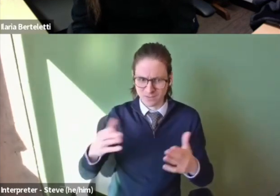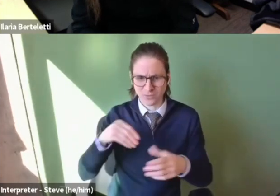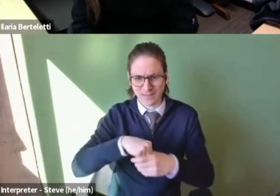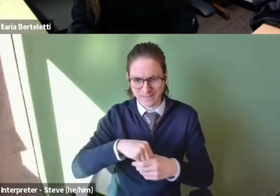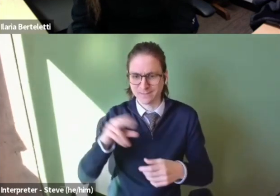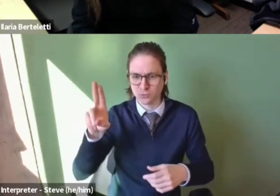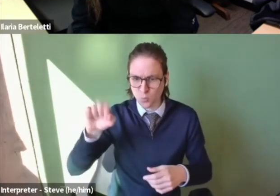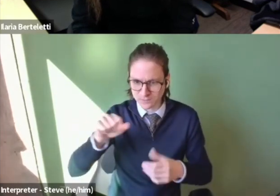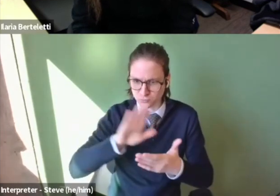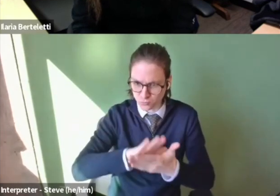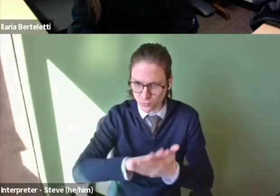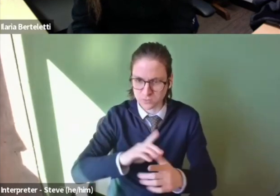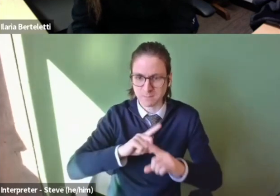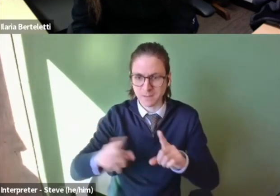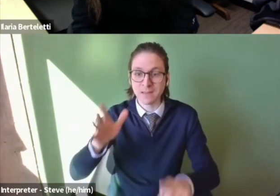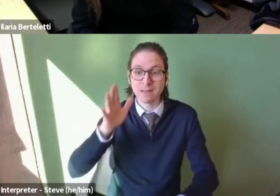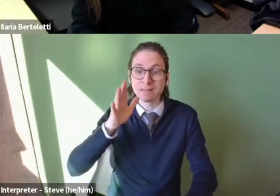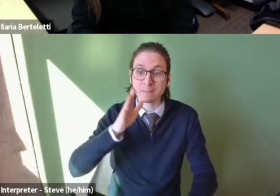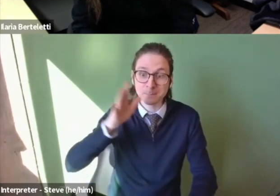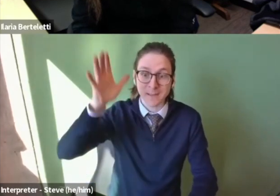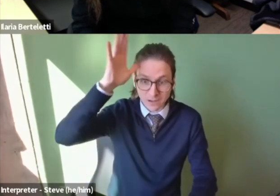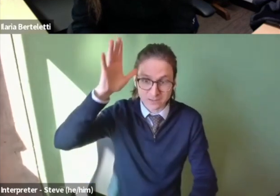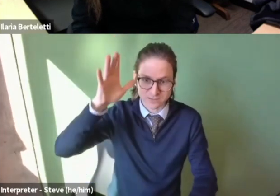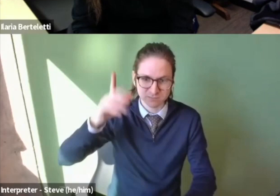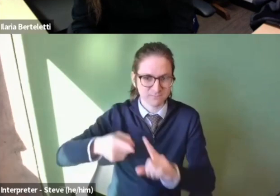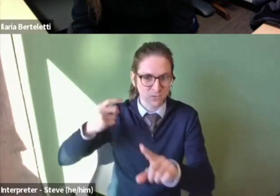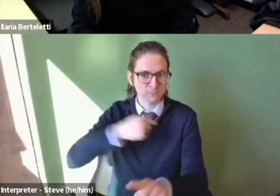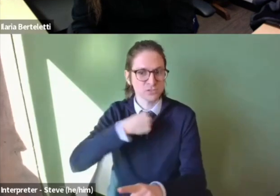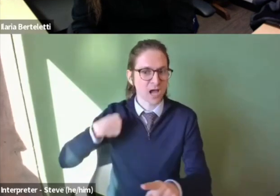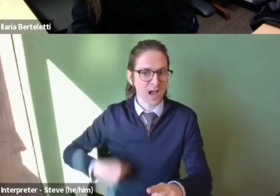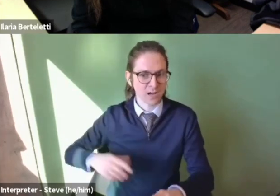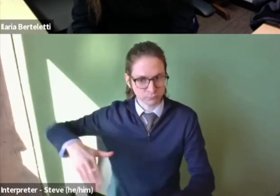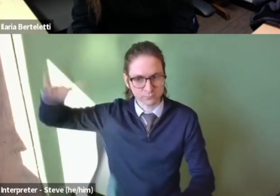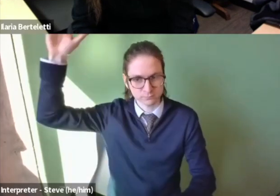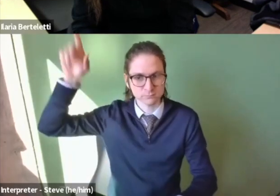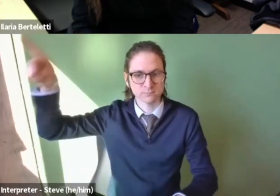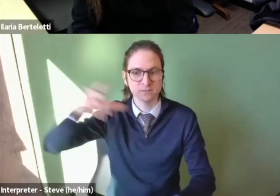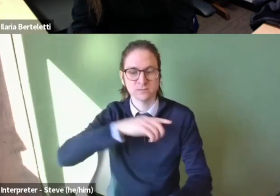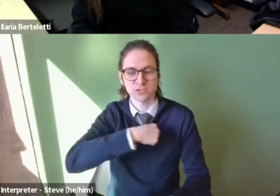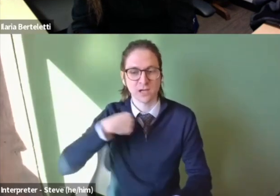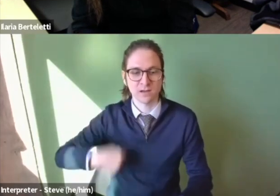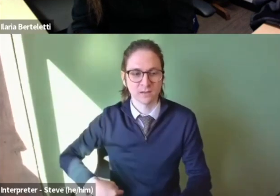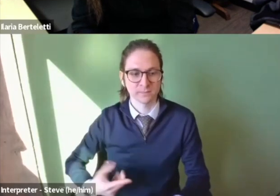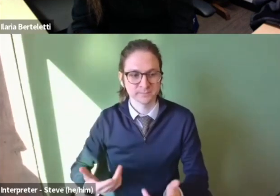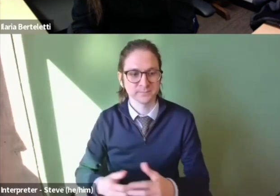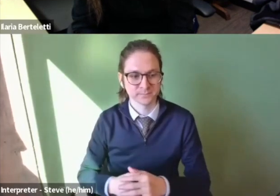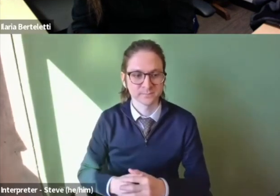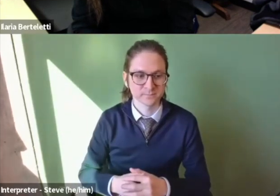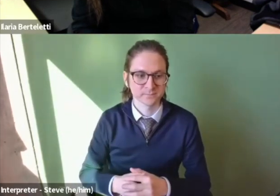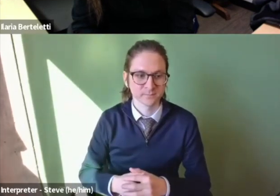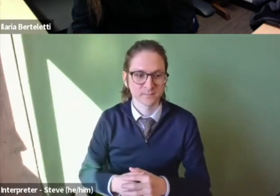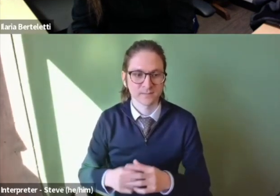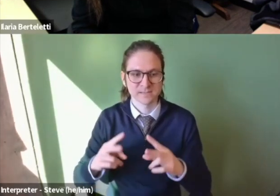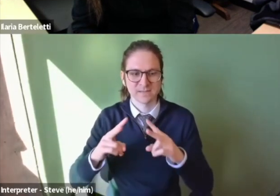parents who were born and raised to adulthood in China, right, as a middle group. So what do we have to do that? Like, it's a very interesting sort of